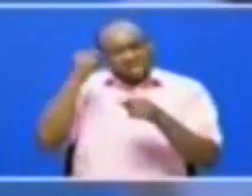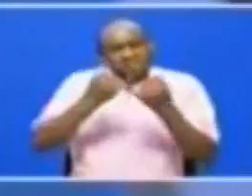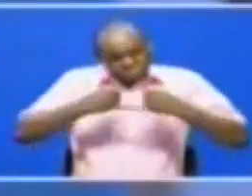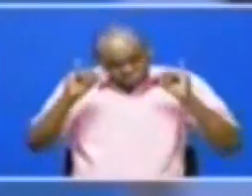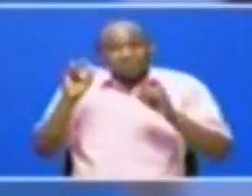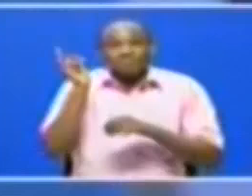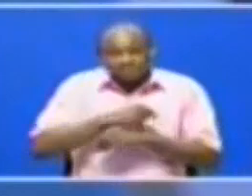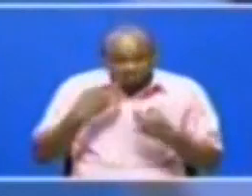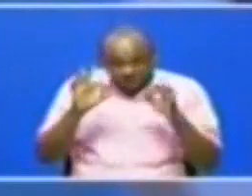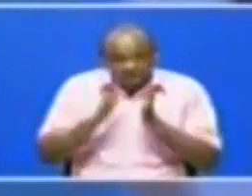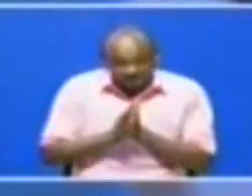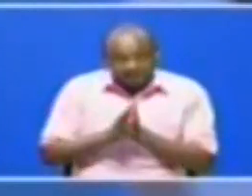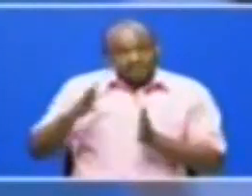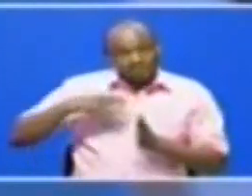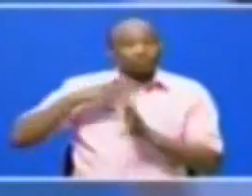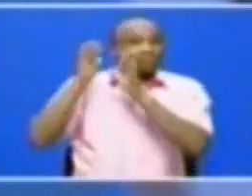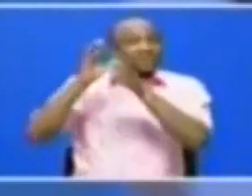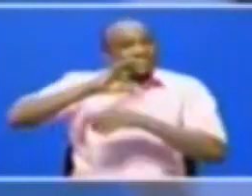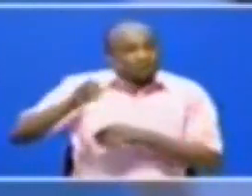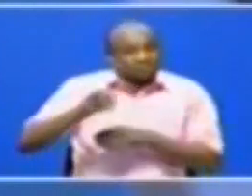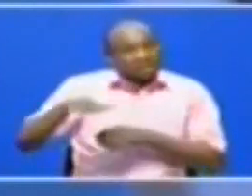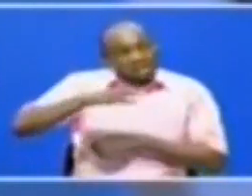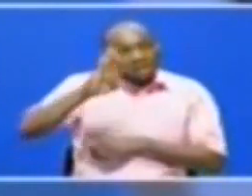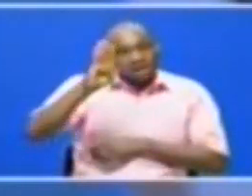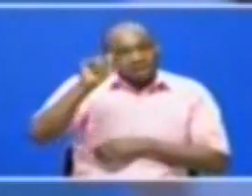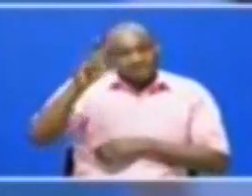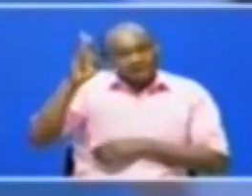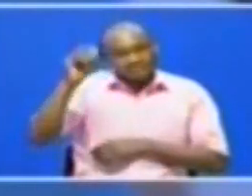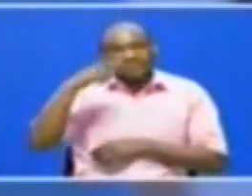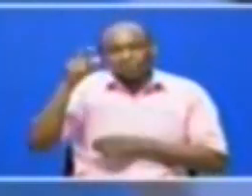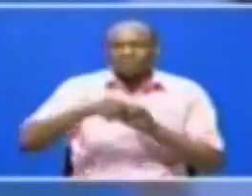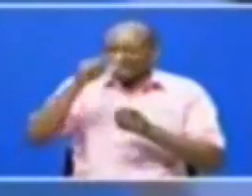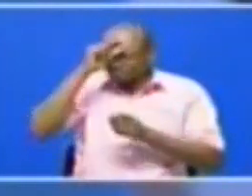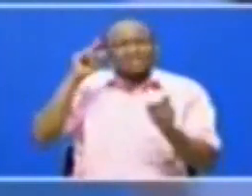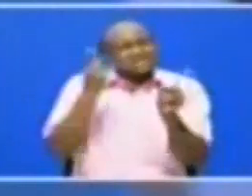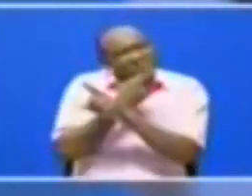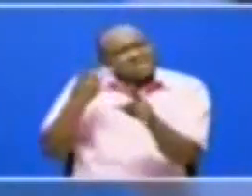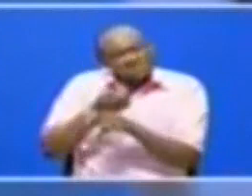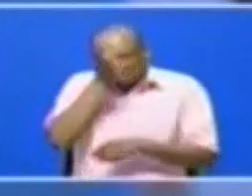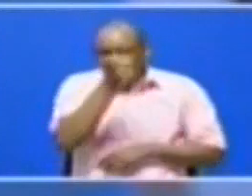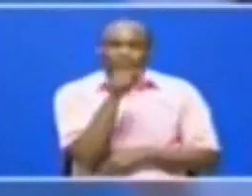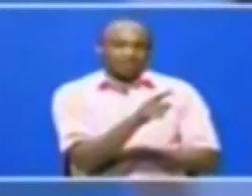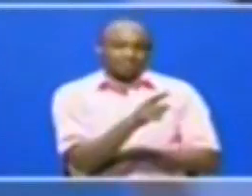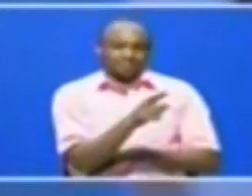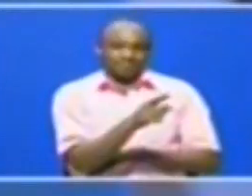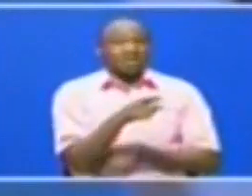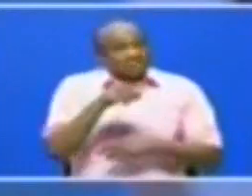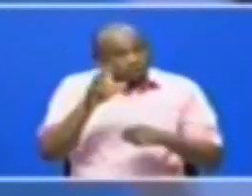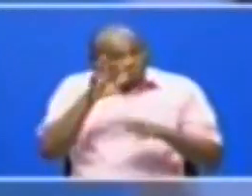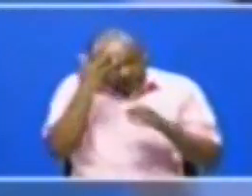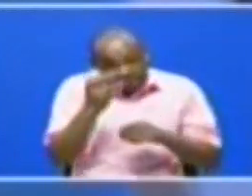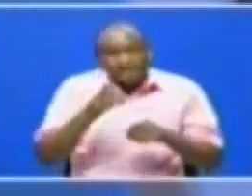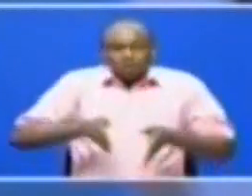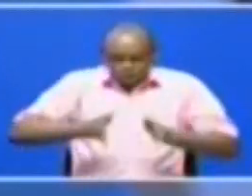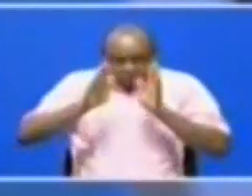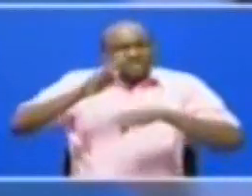Kilifi County have complained of negligence by the respective governments. The main reason has been the poor infrastructure